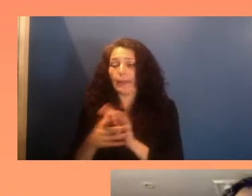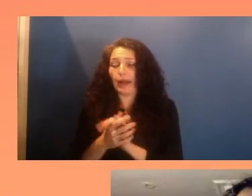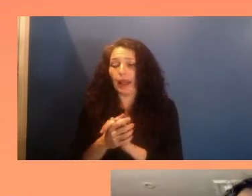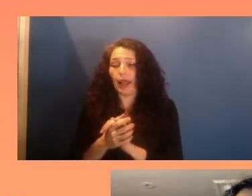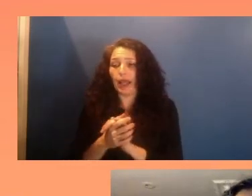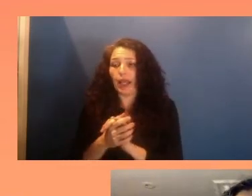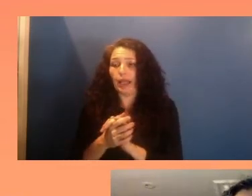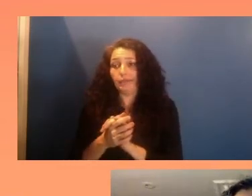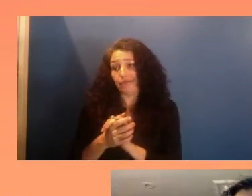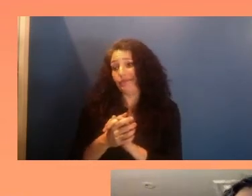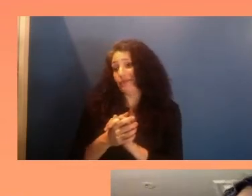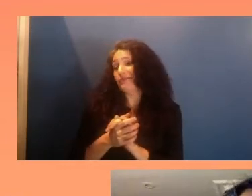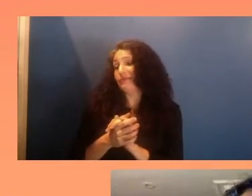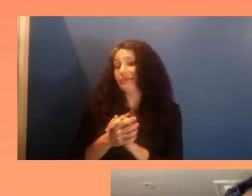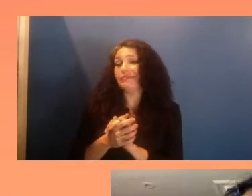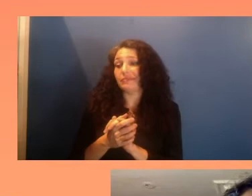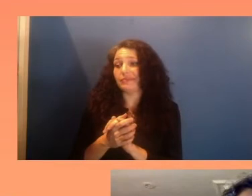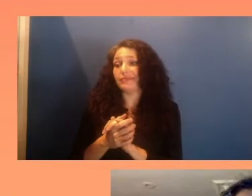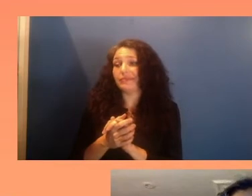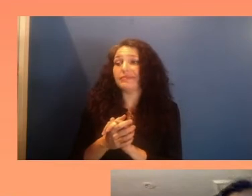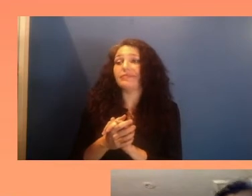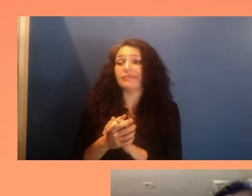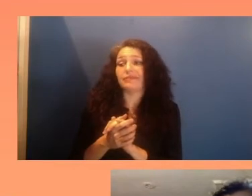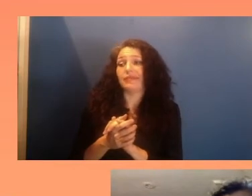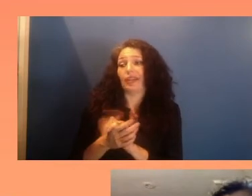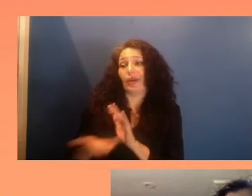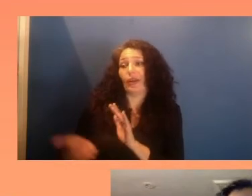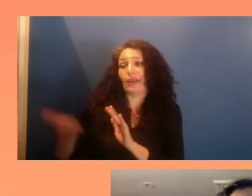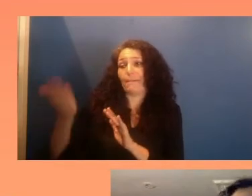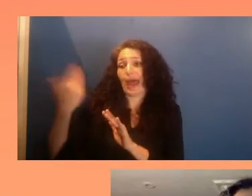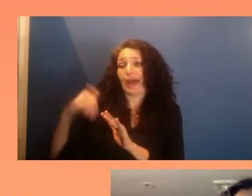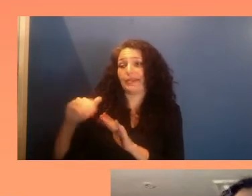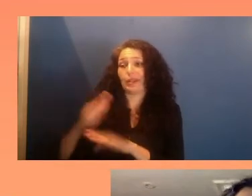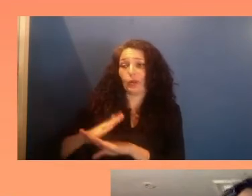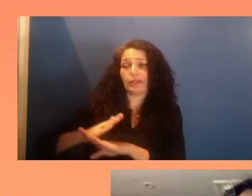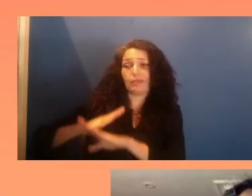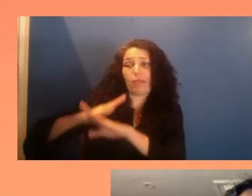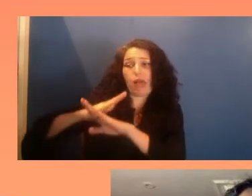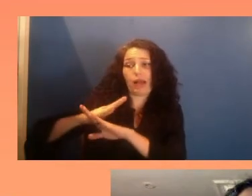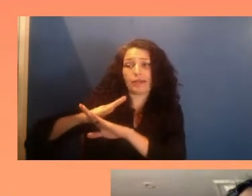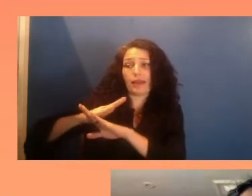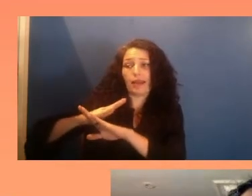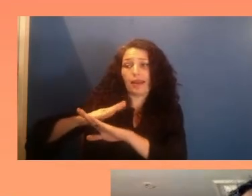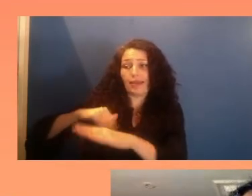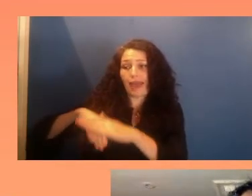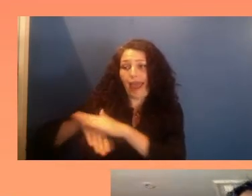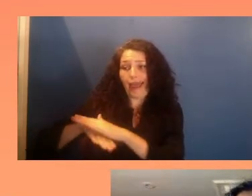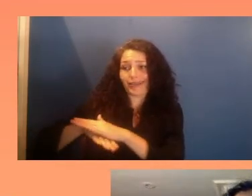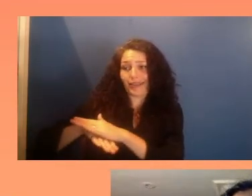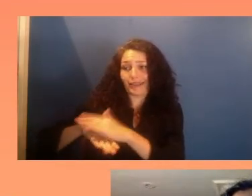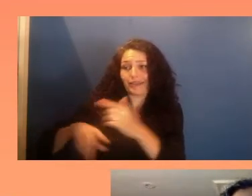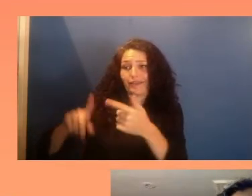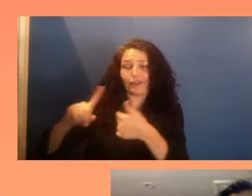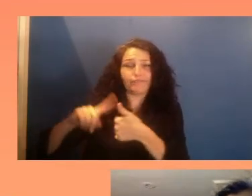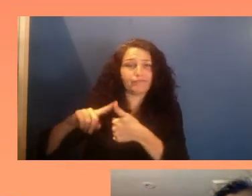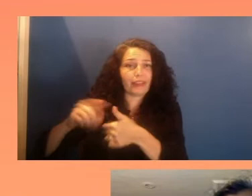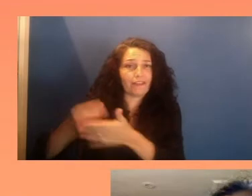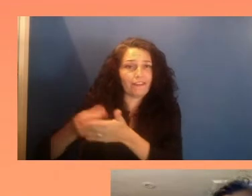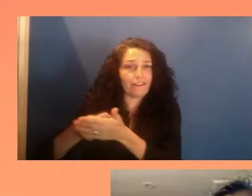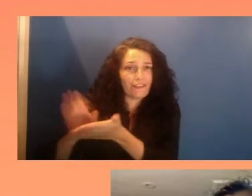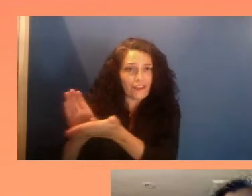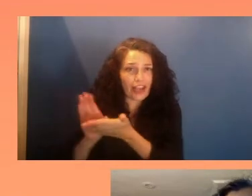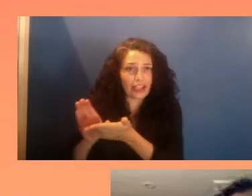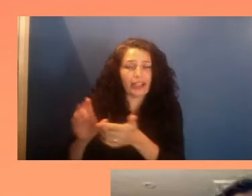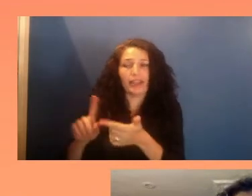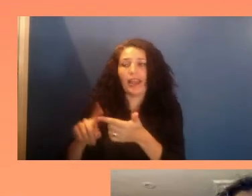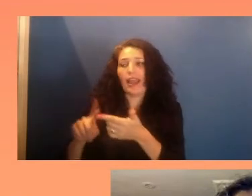would essentially be blocked from the access to both funding and authorship